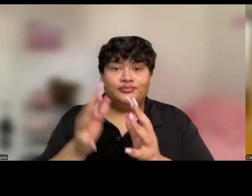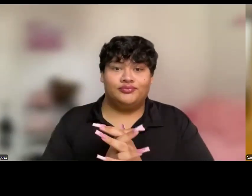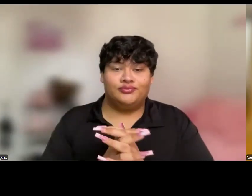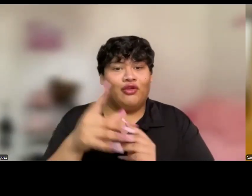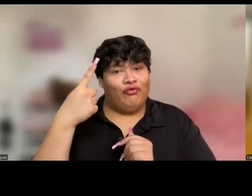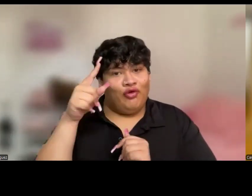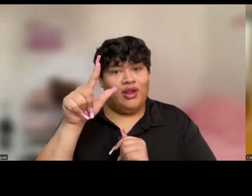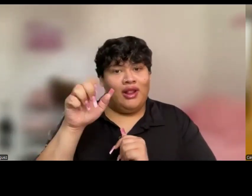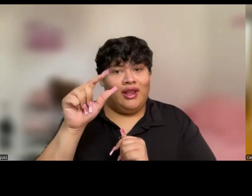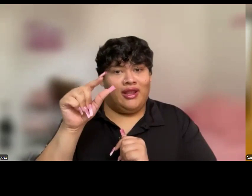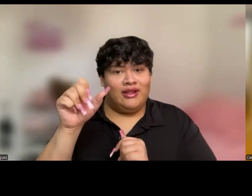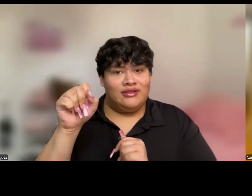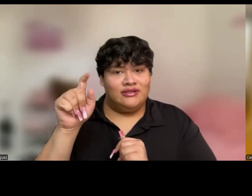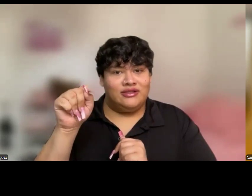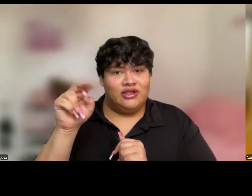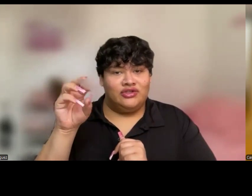legislation.